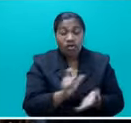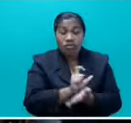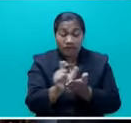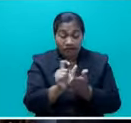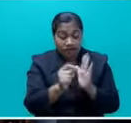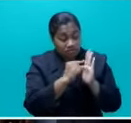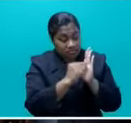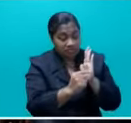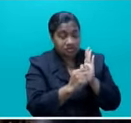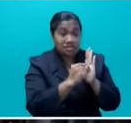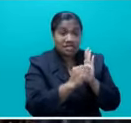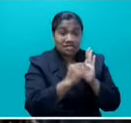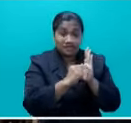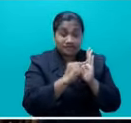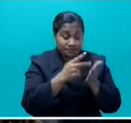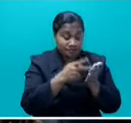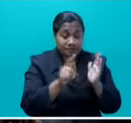6(2),